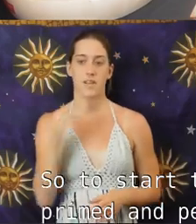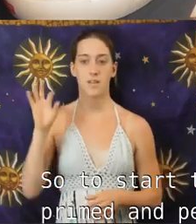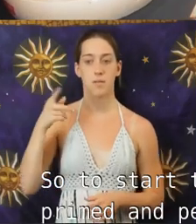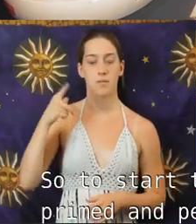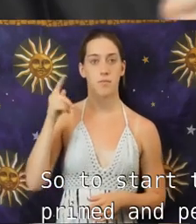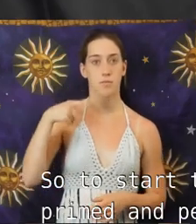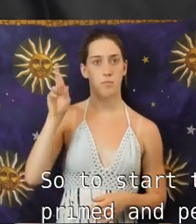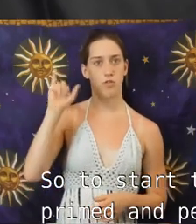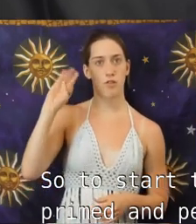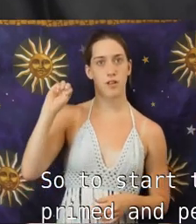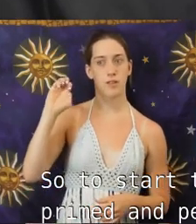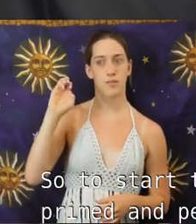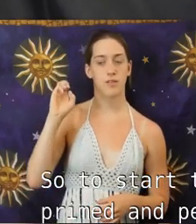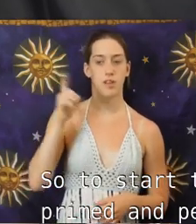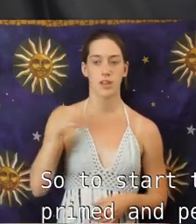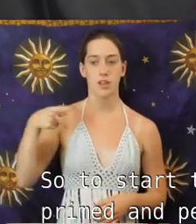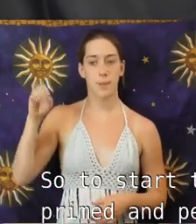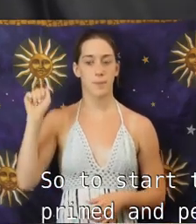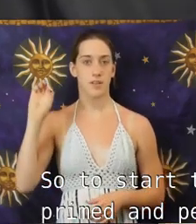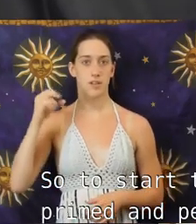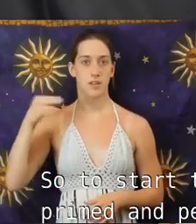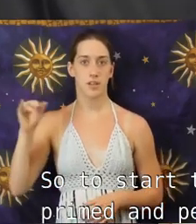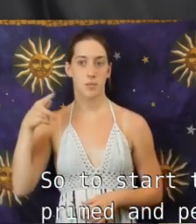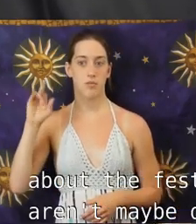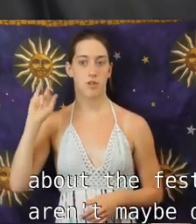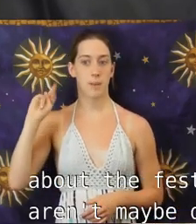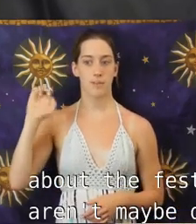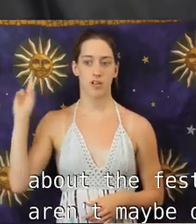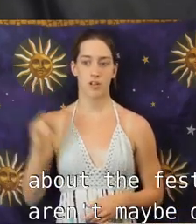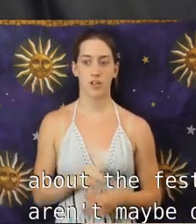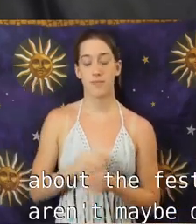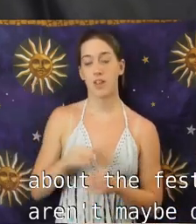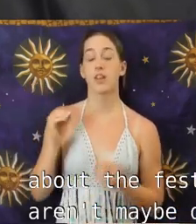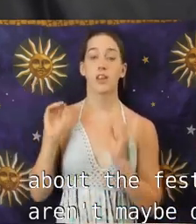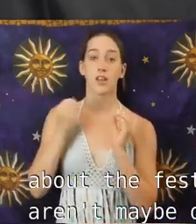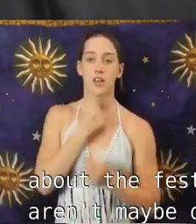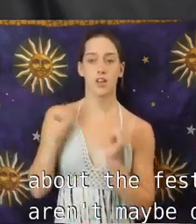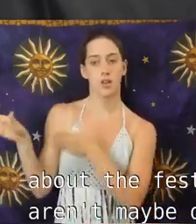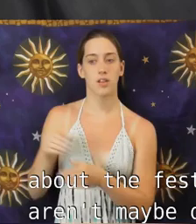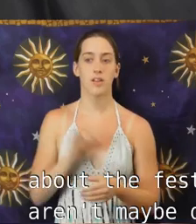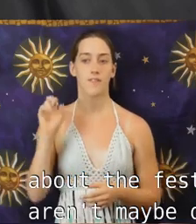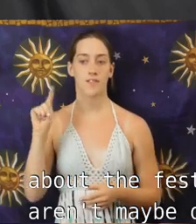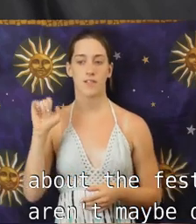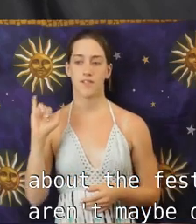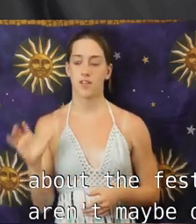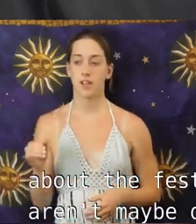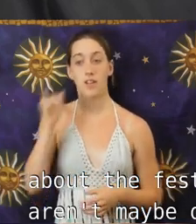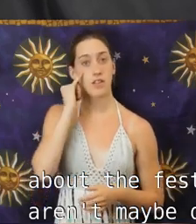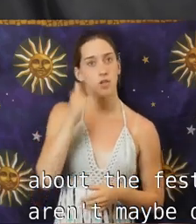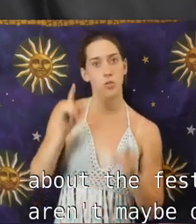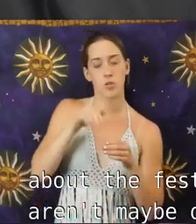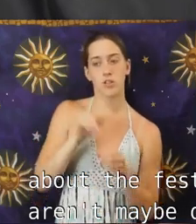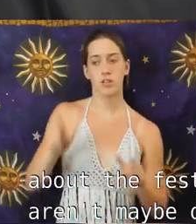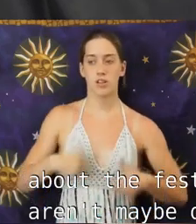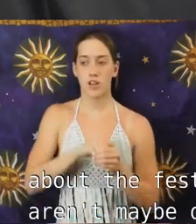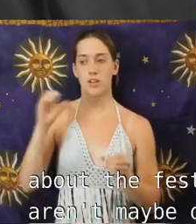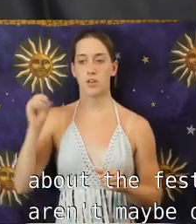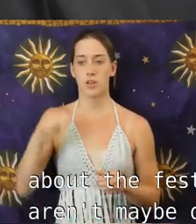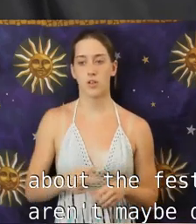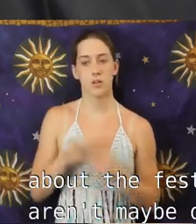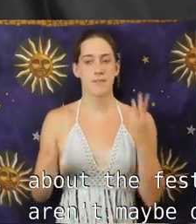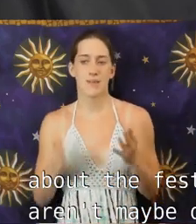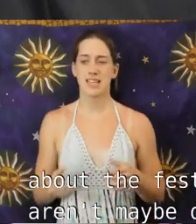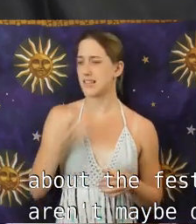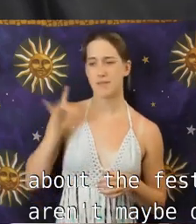Peachy primer and tell you a little bit about the festival. Now, if you live outside of Ohio